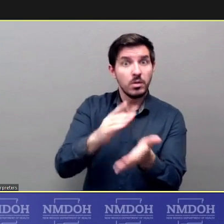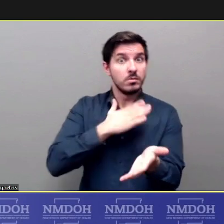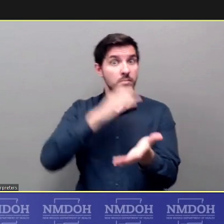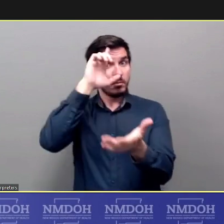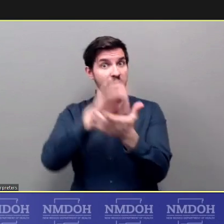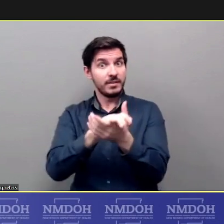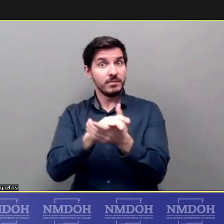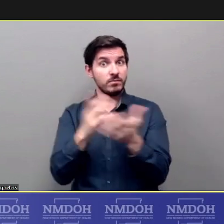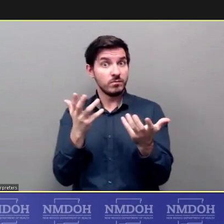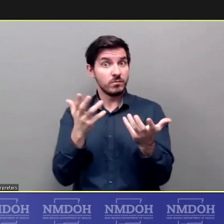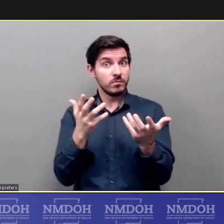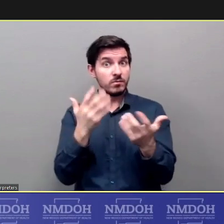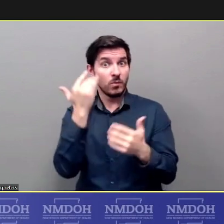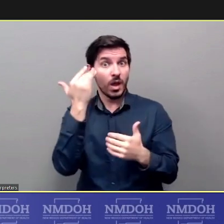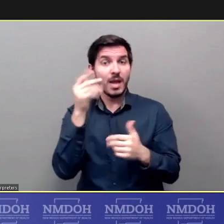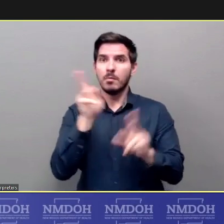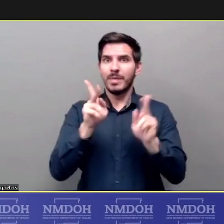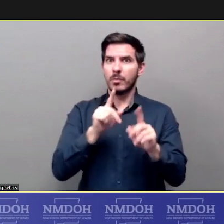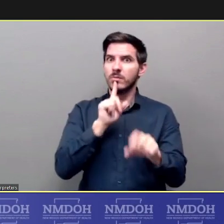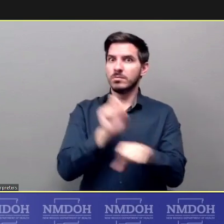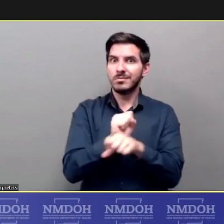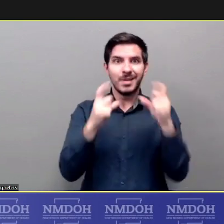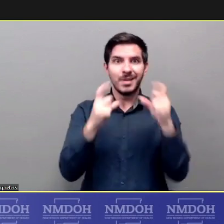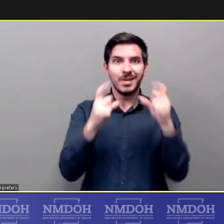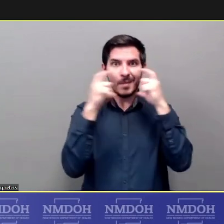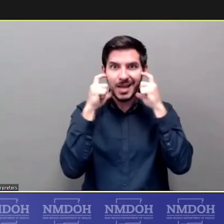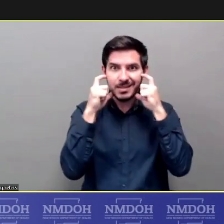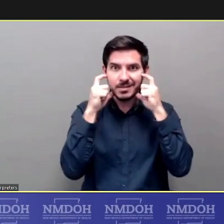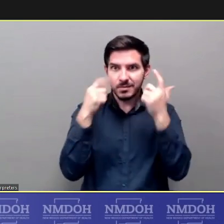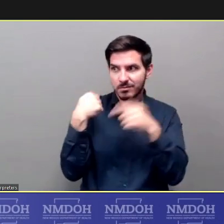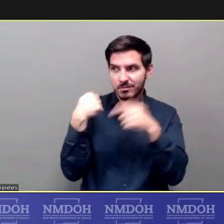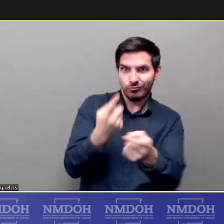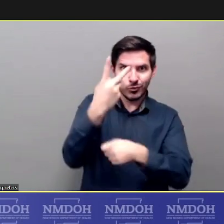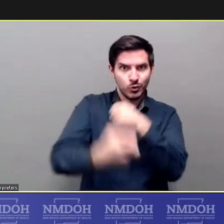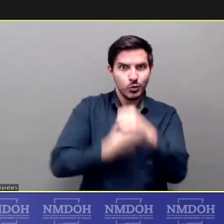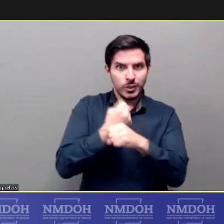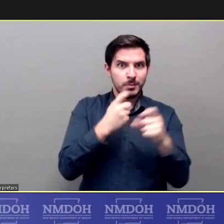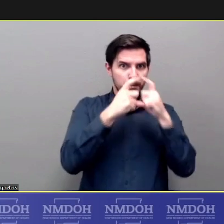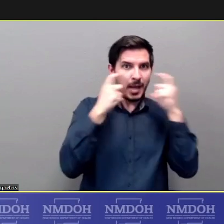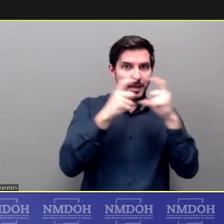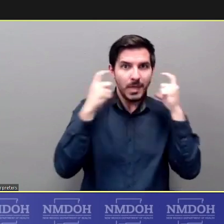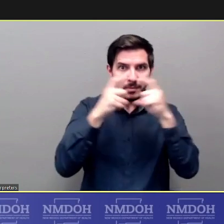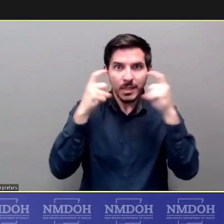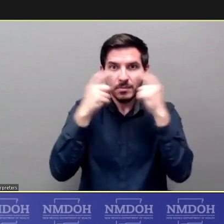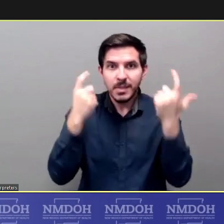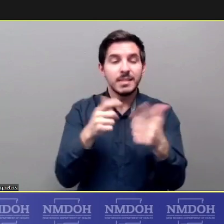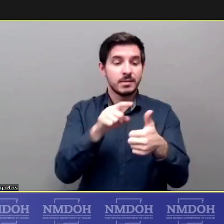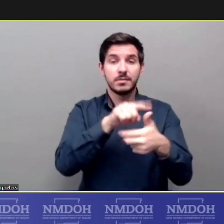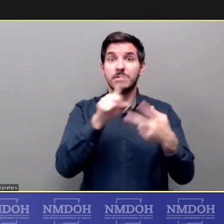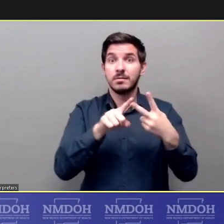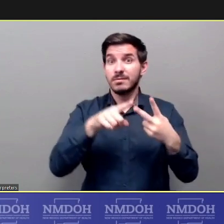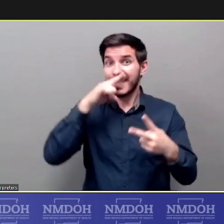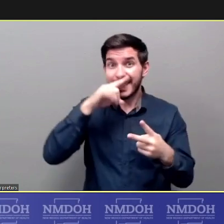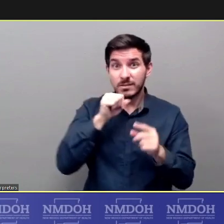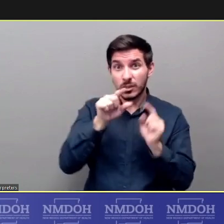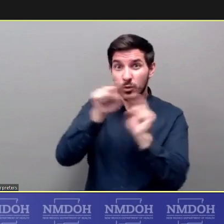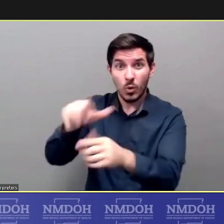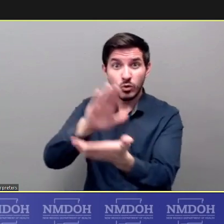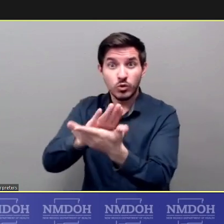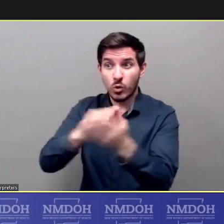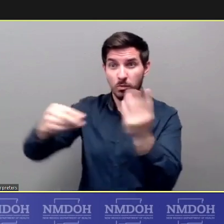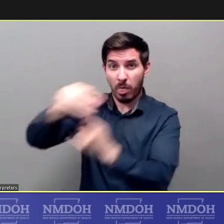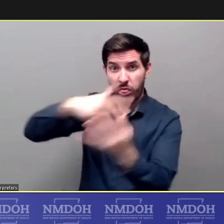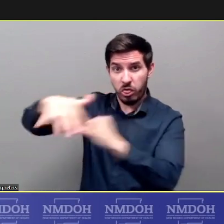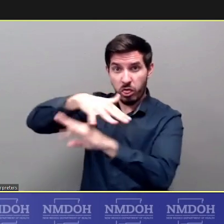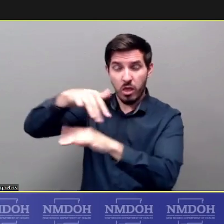fact that everyone was masked up for COVID, or even kids not in school where they're transmitting.